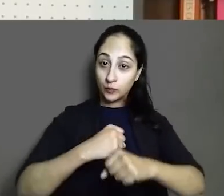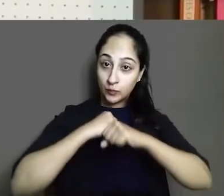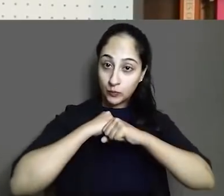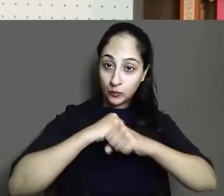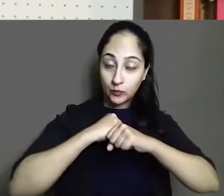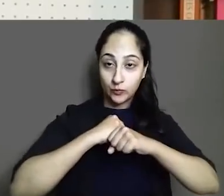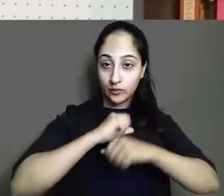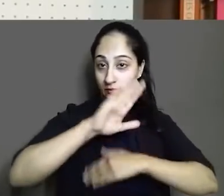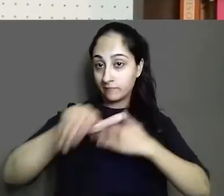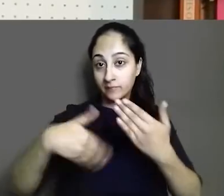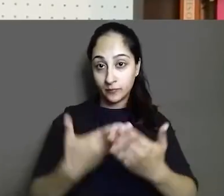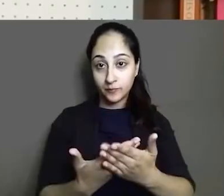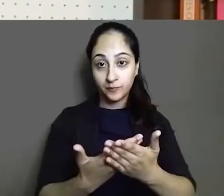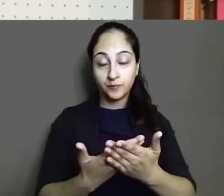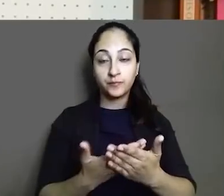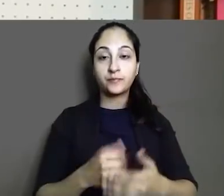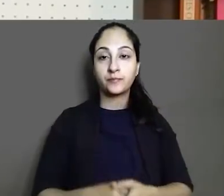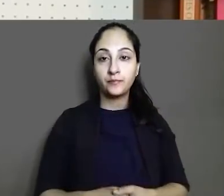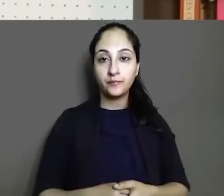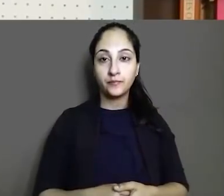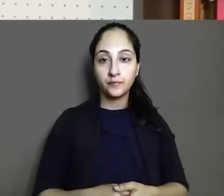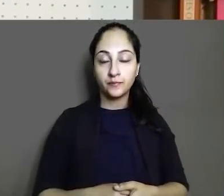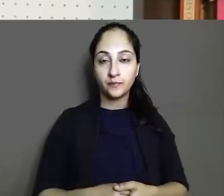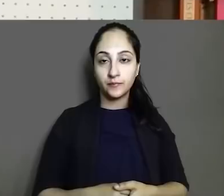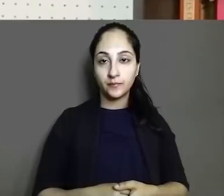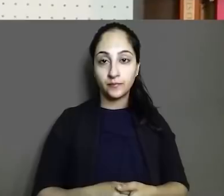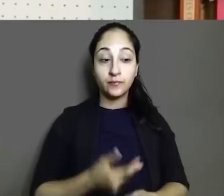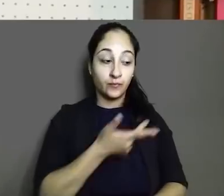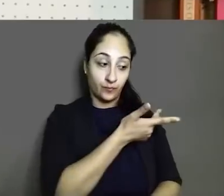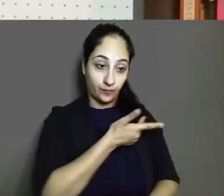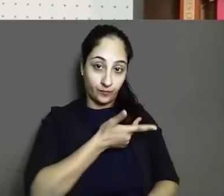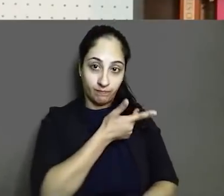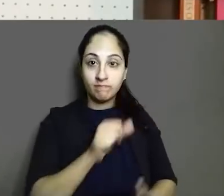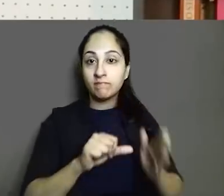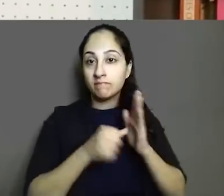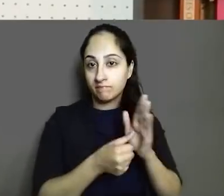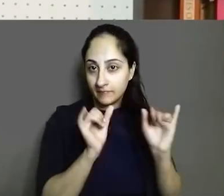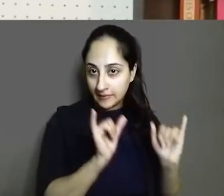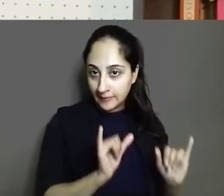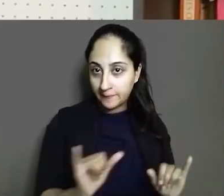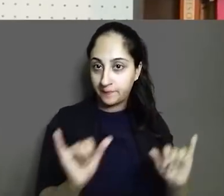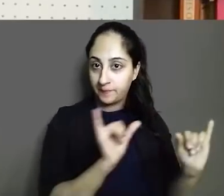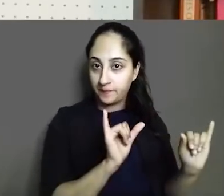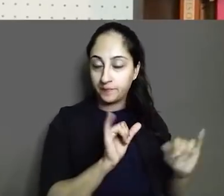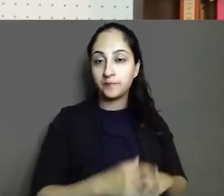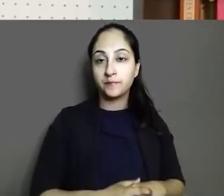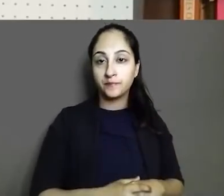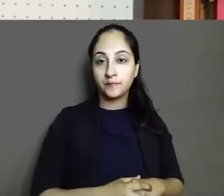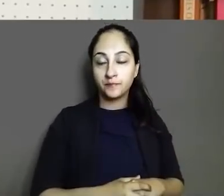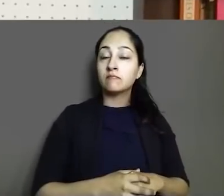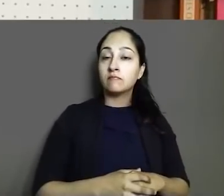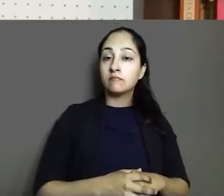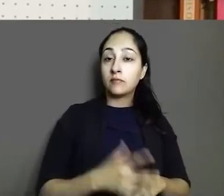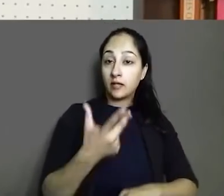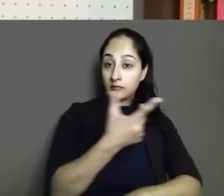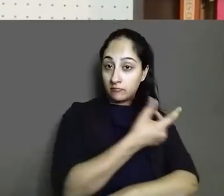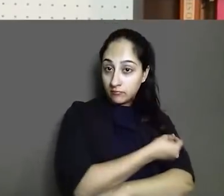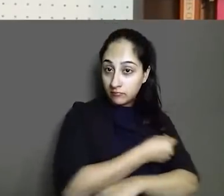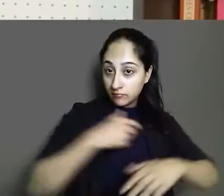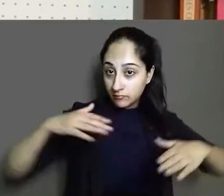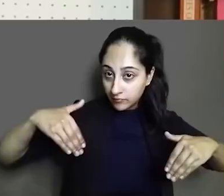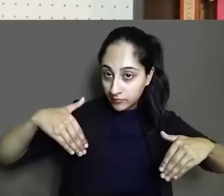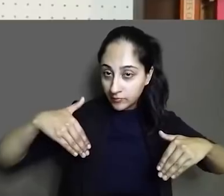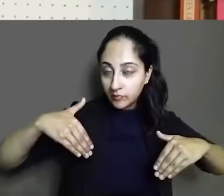keeping your physical distance, wearing a mask, a properly fitting mask, as Dr. Megani